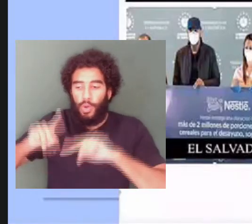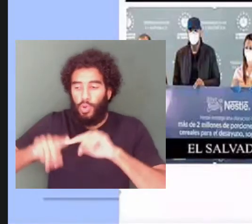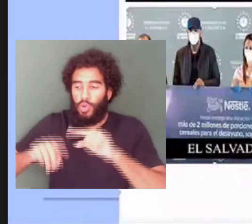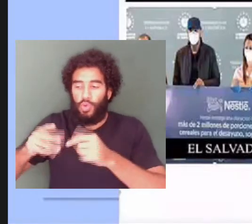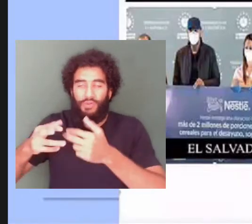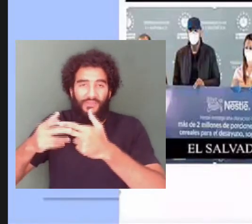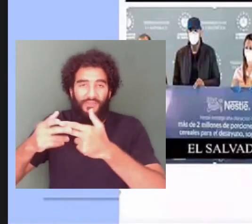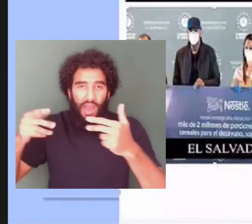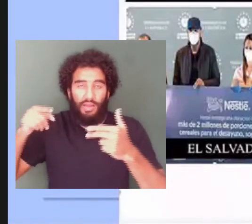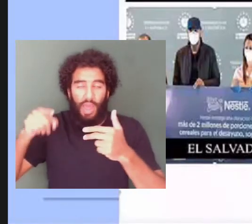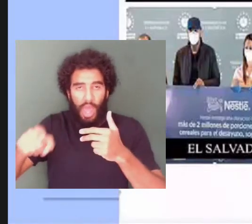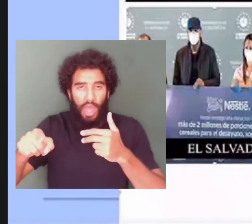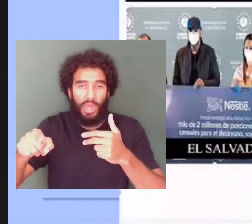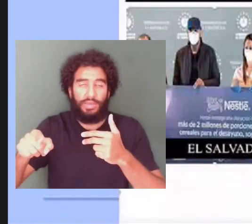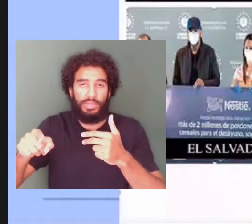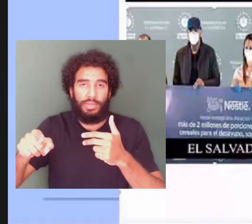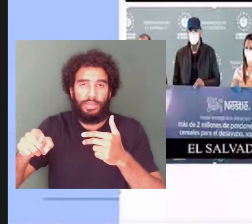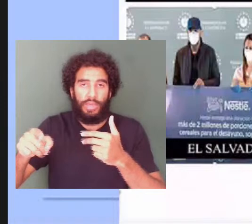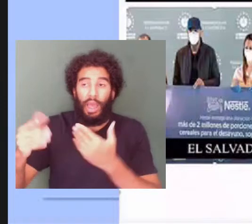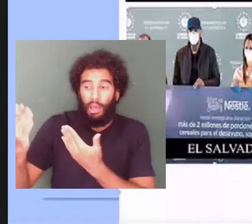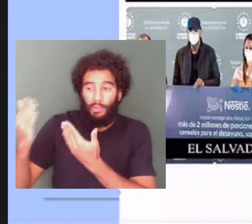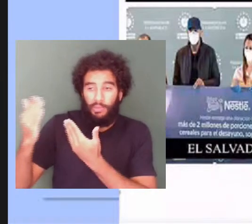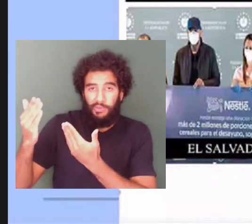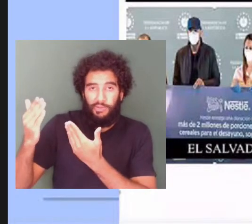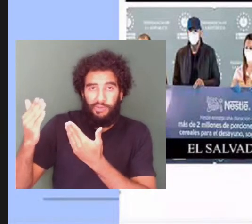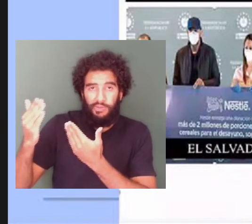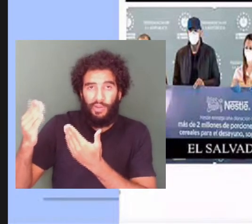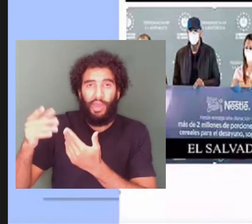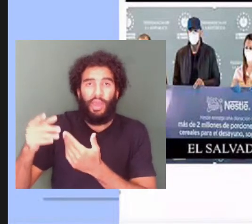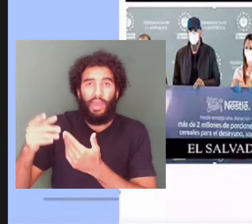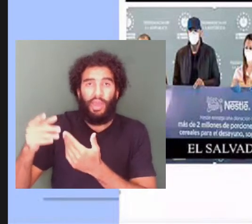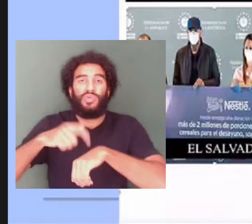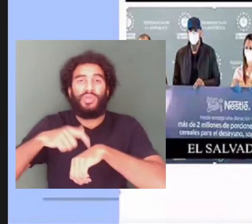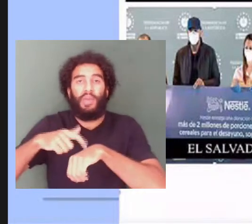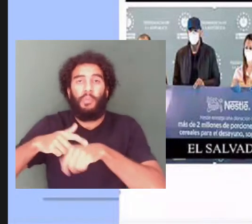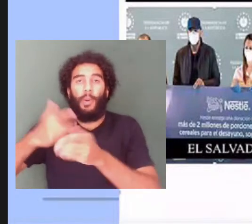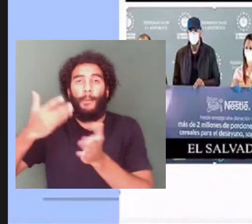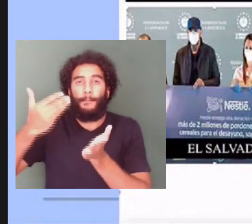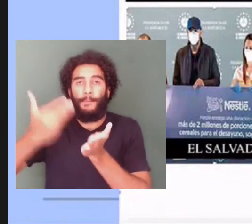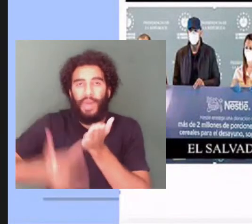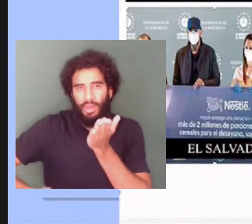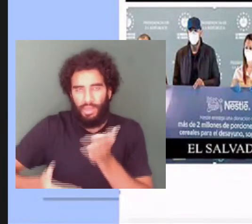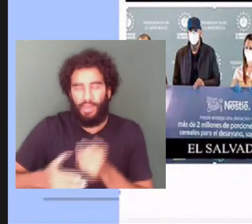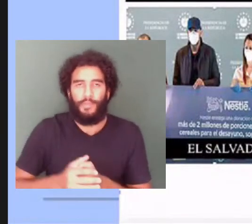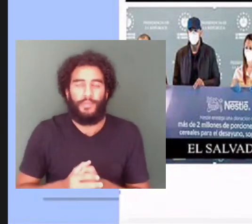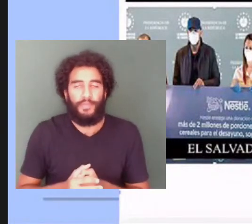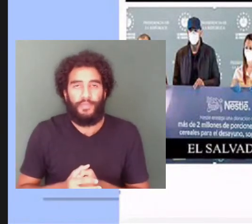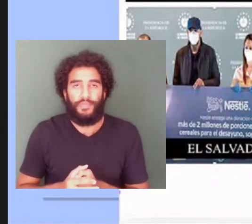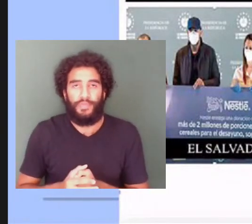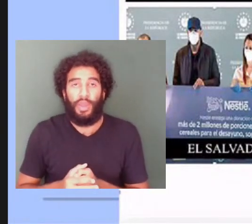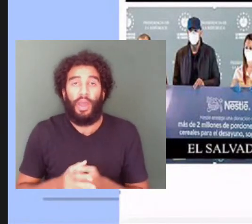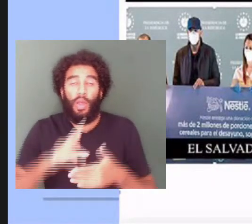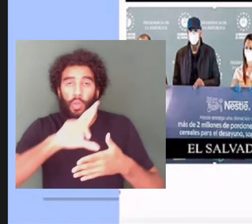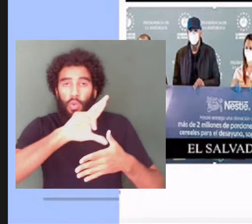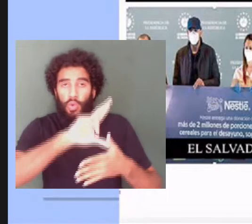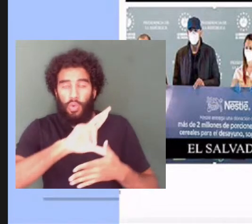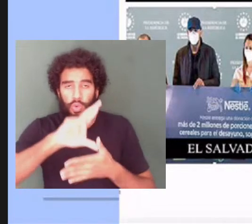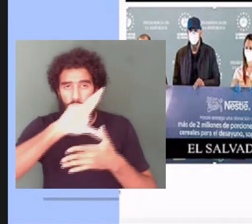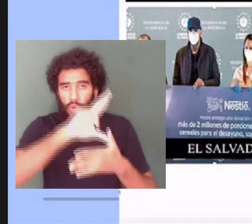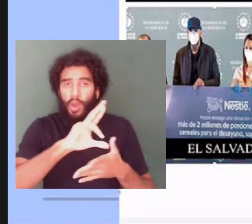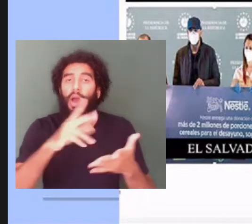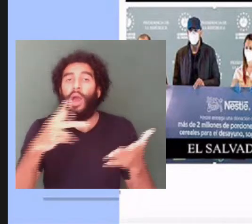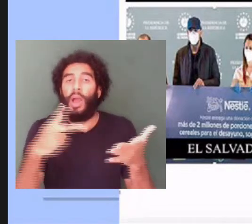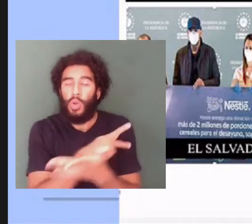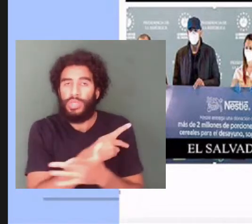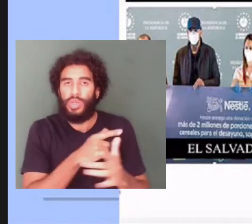And many of these formulas were very close to their expiry date. In many